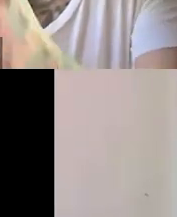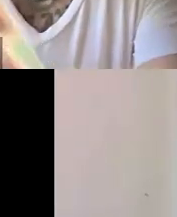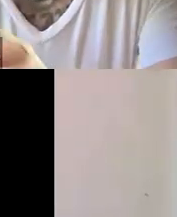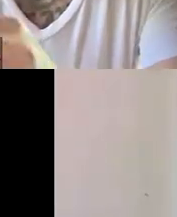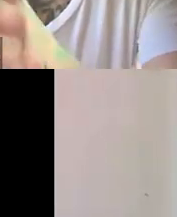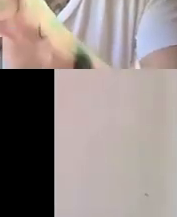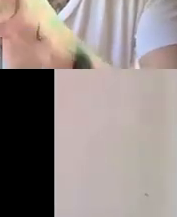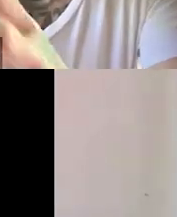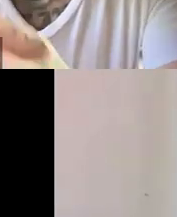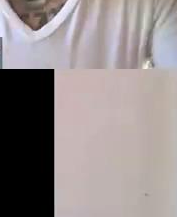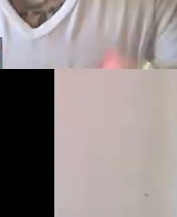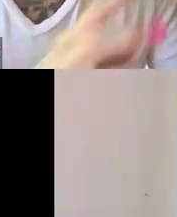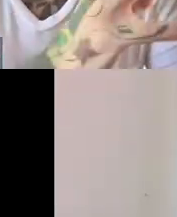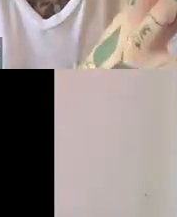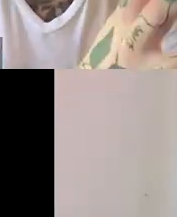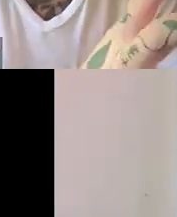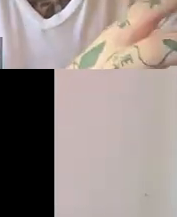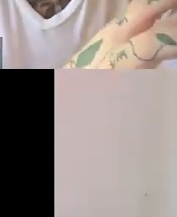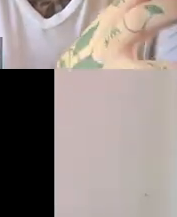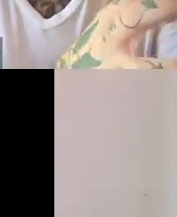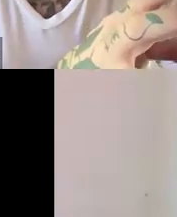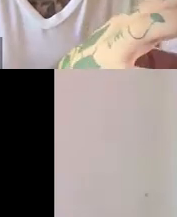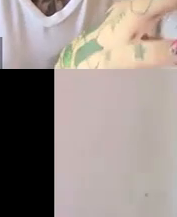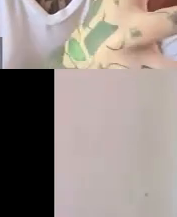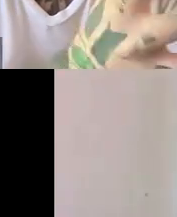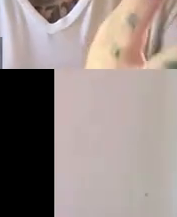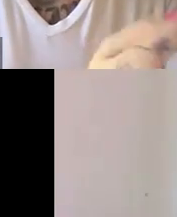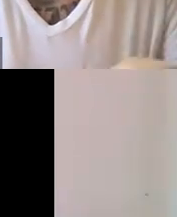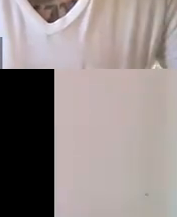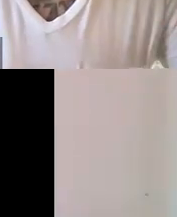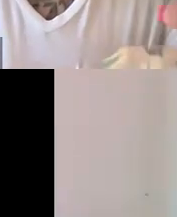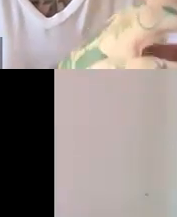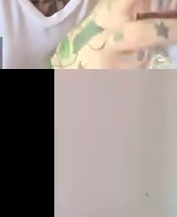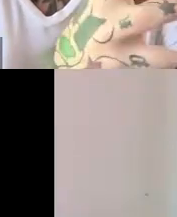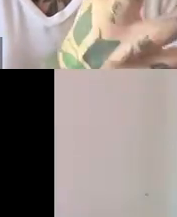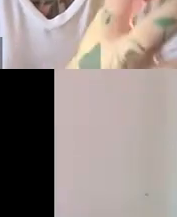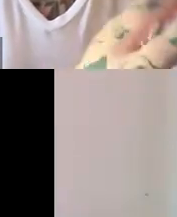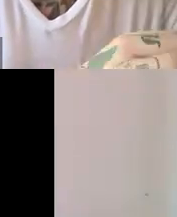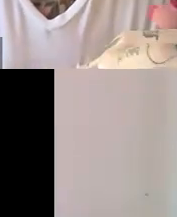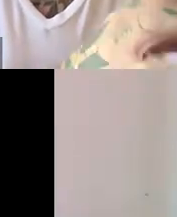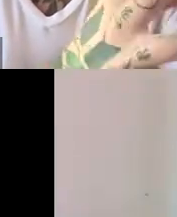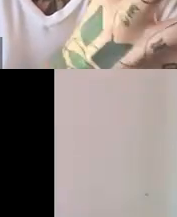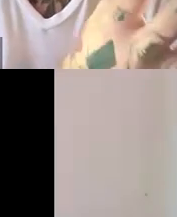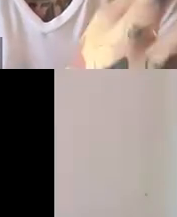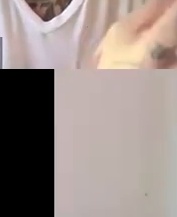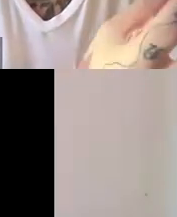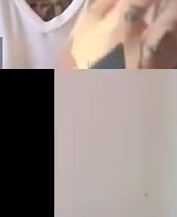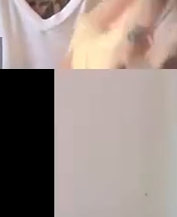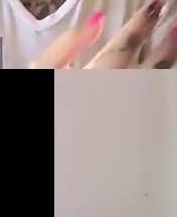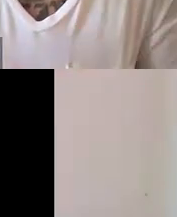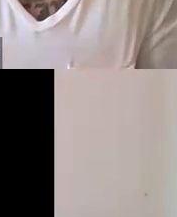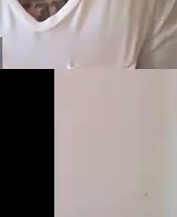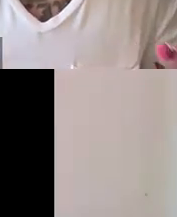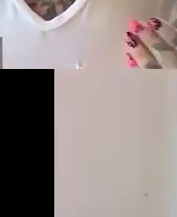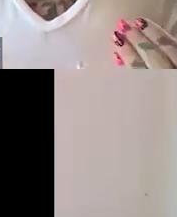systems of CPS and child welfare and the natural supports, those natural entrusted adults